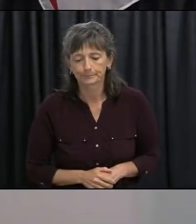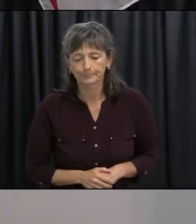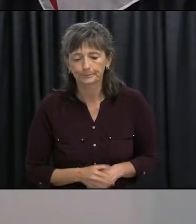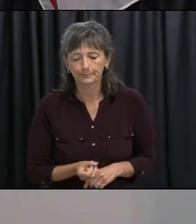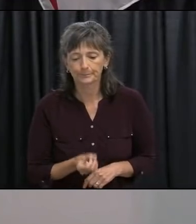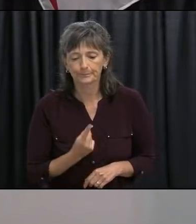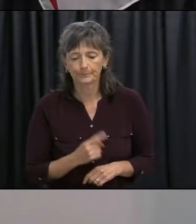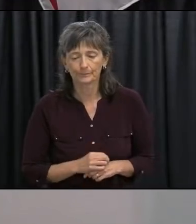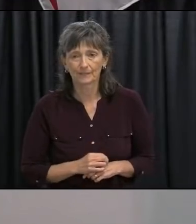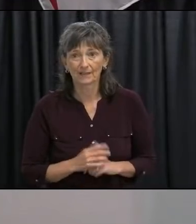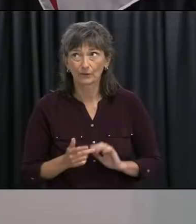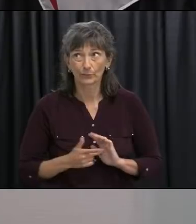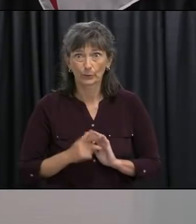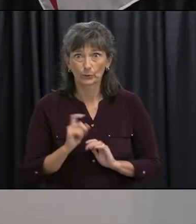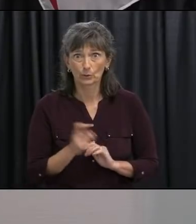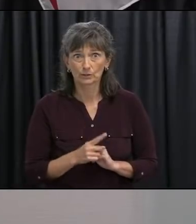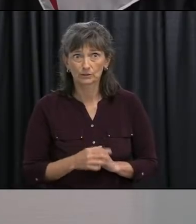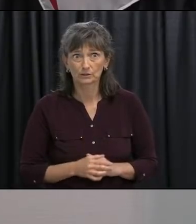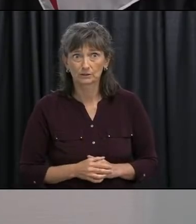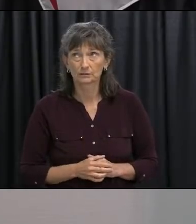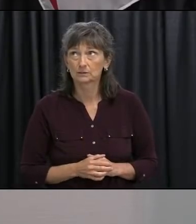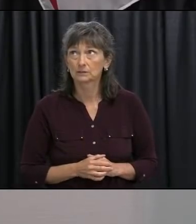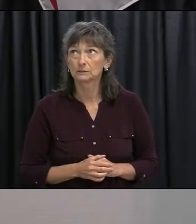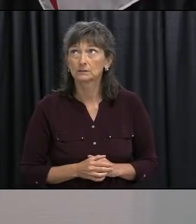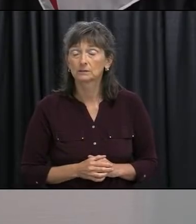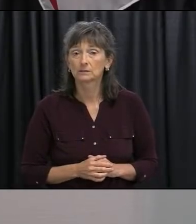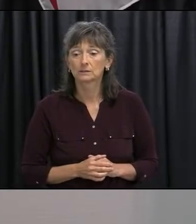Okay, and do I have a third question?